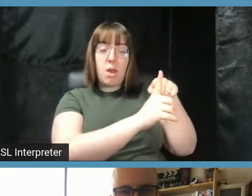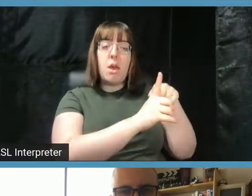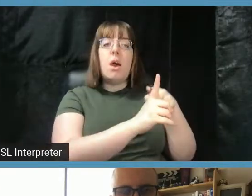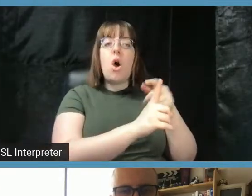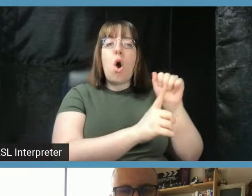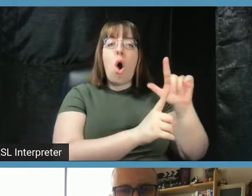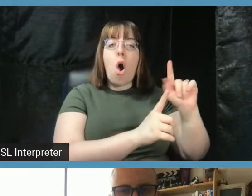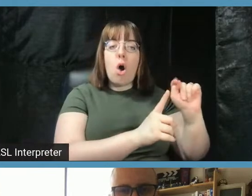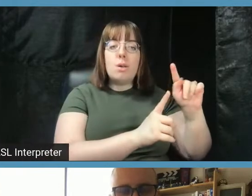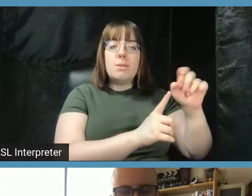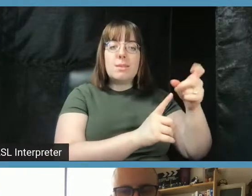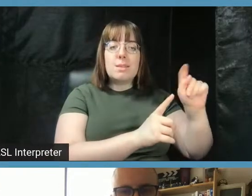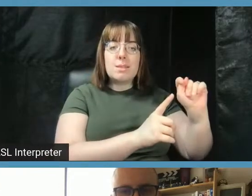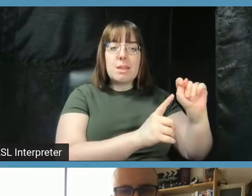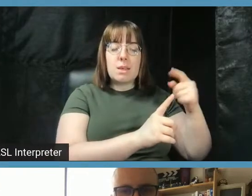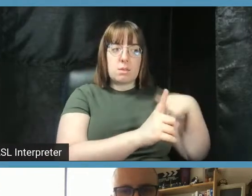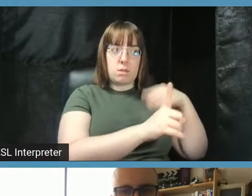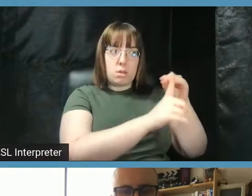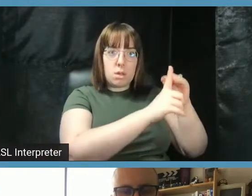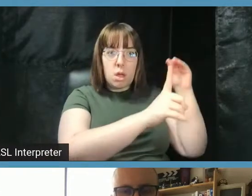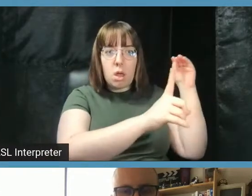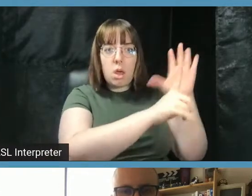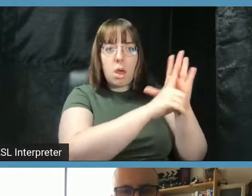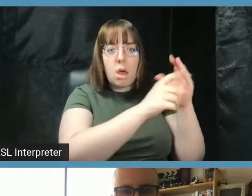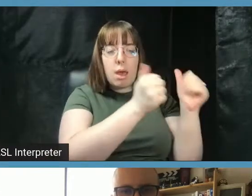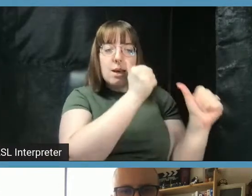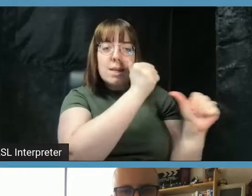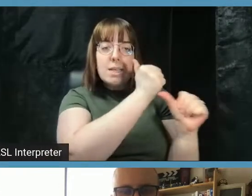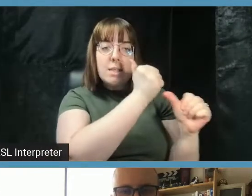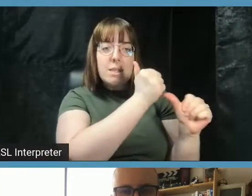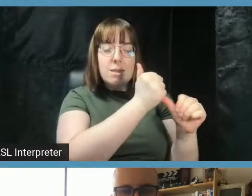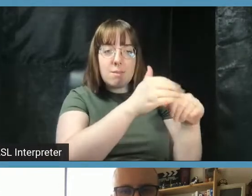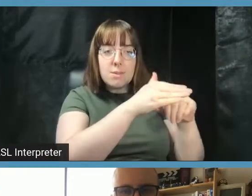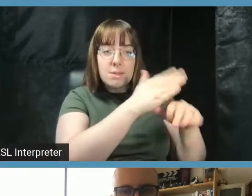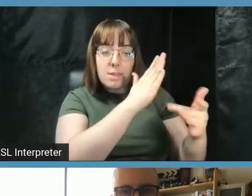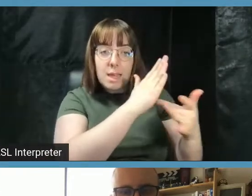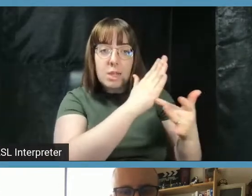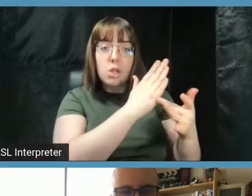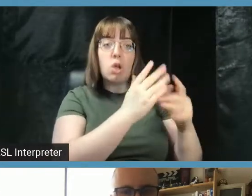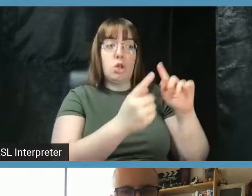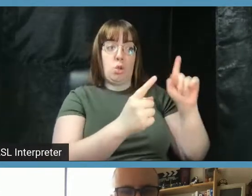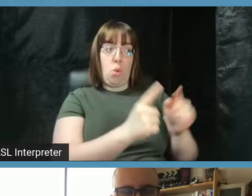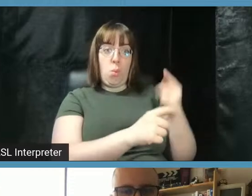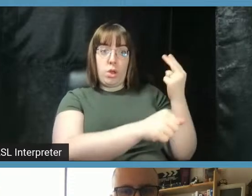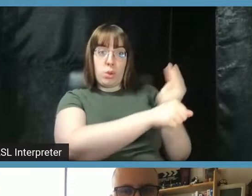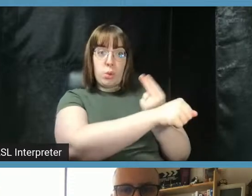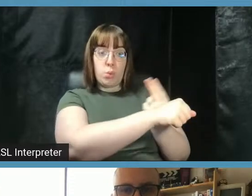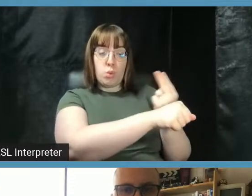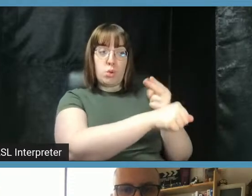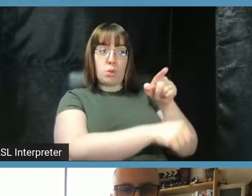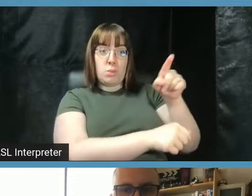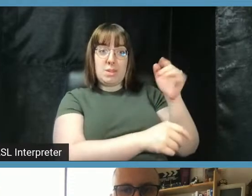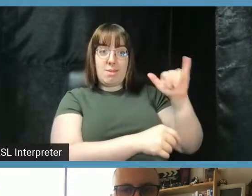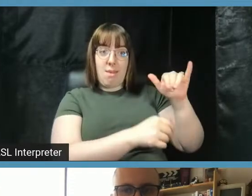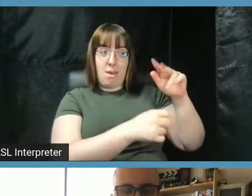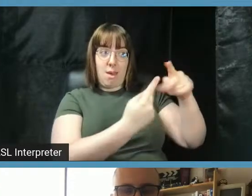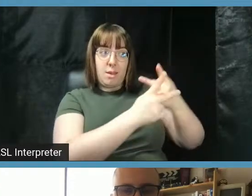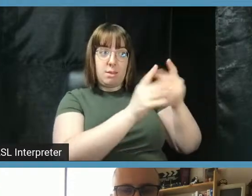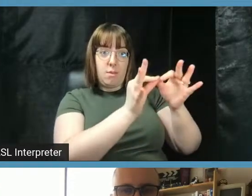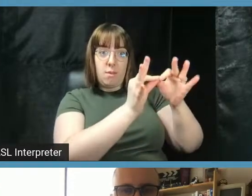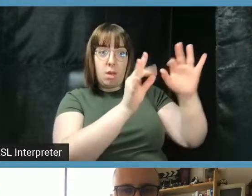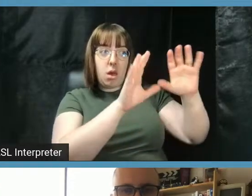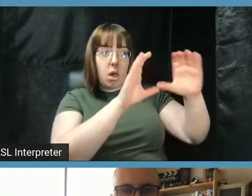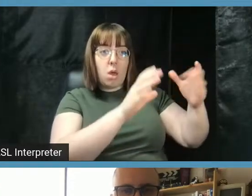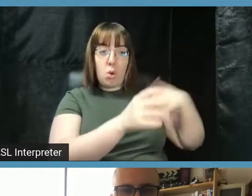and exposes it to assistive technologies in the correct way when you use that field that Corey was talking about, we would say,